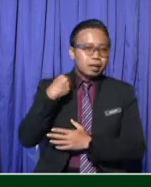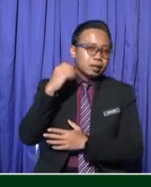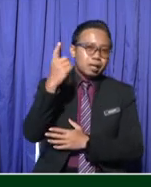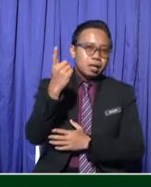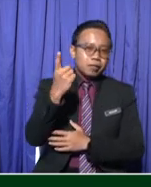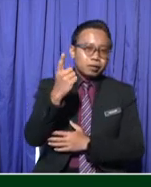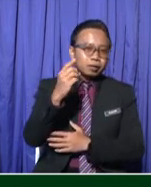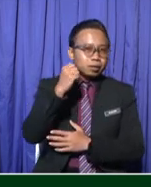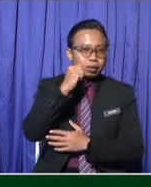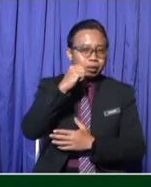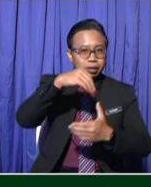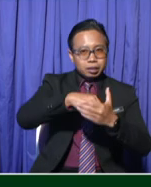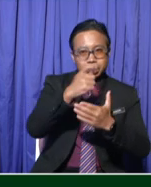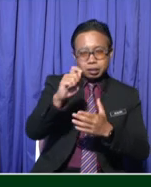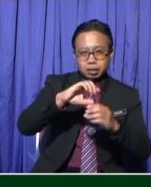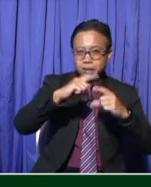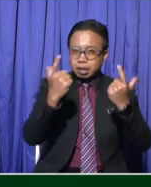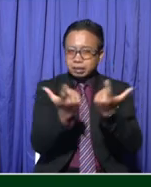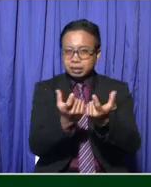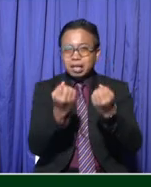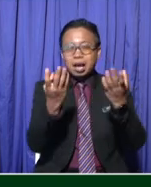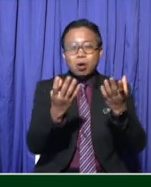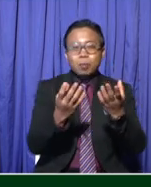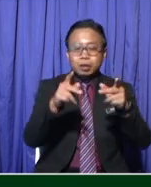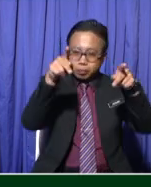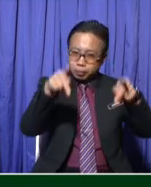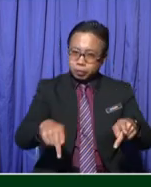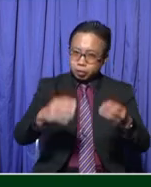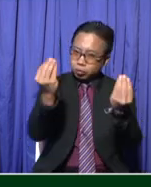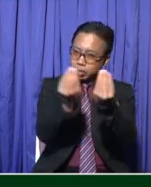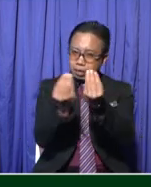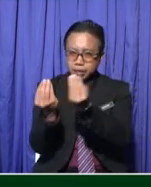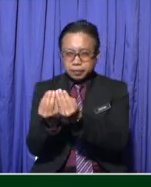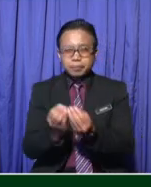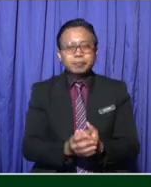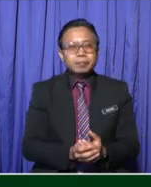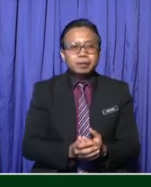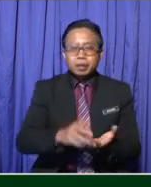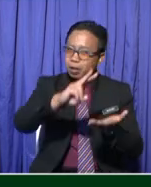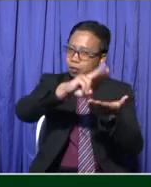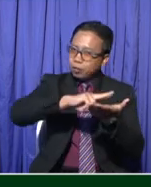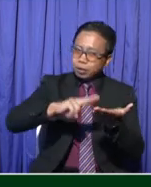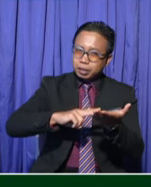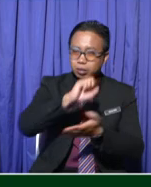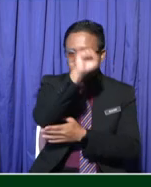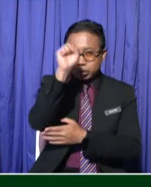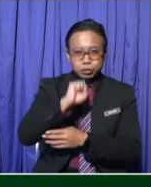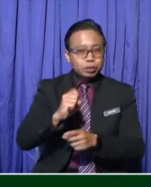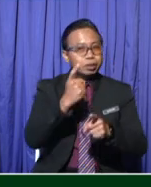class. How many pupils are there altogether? Read the question